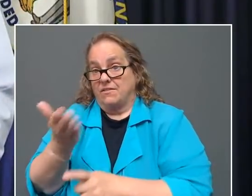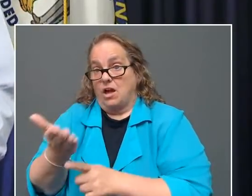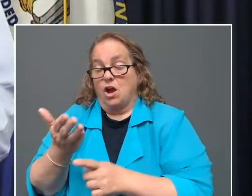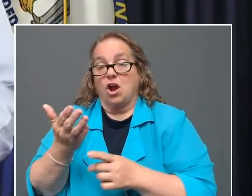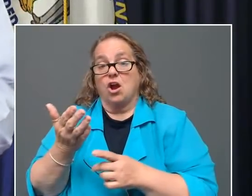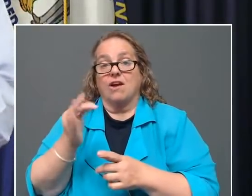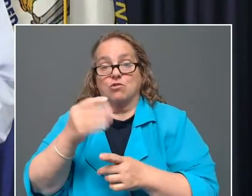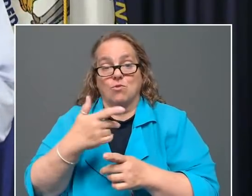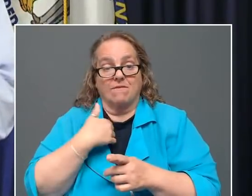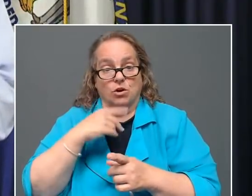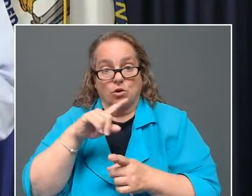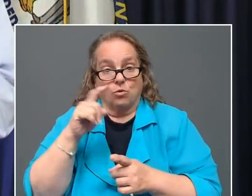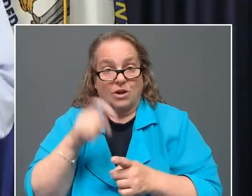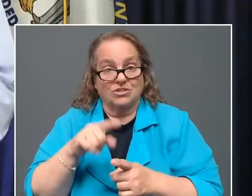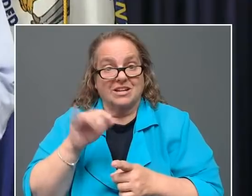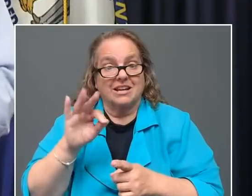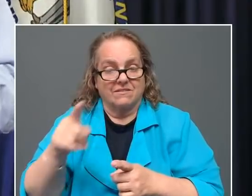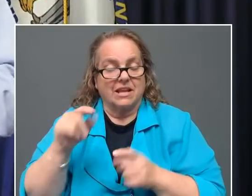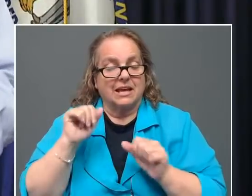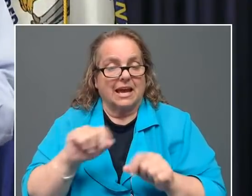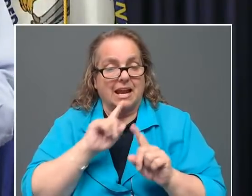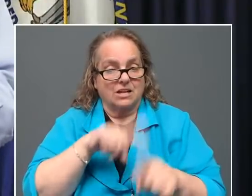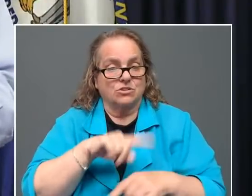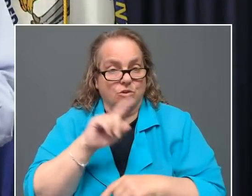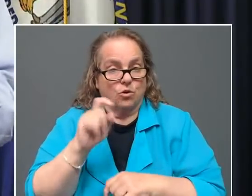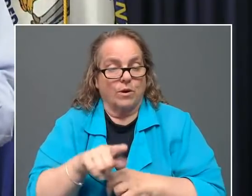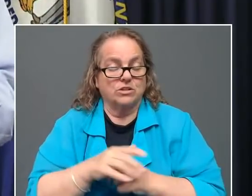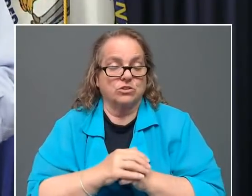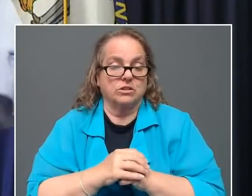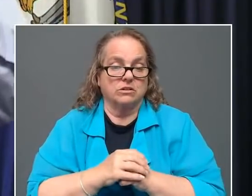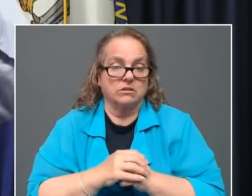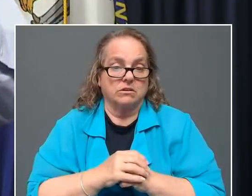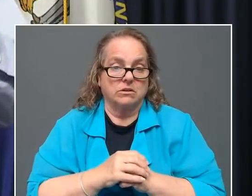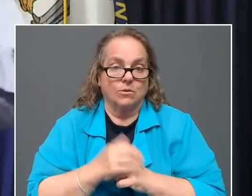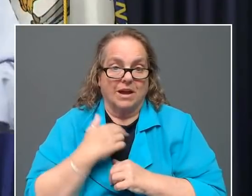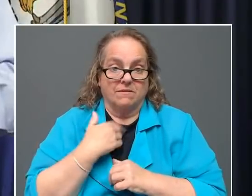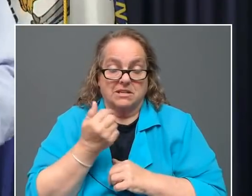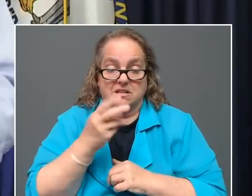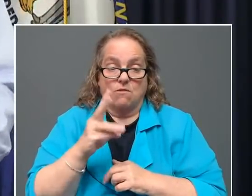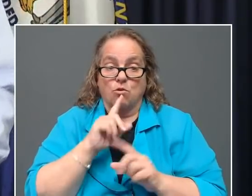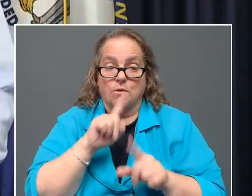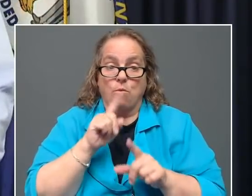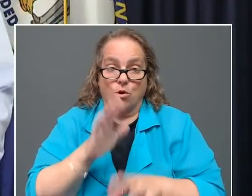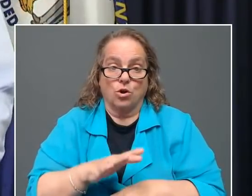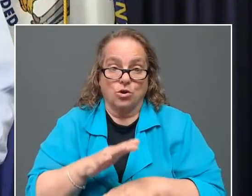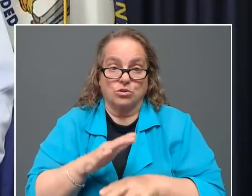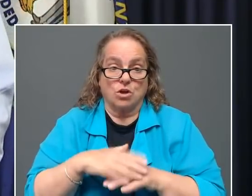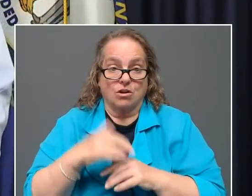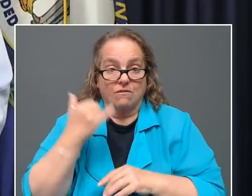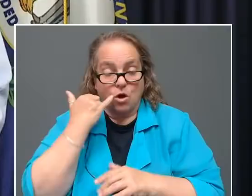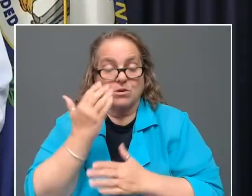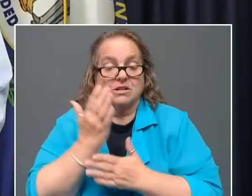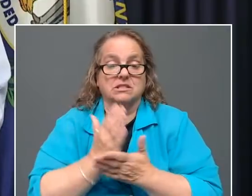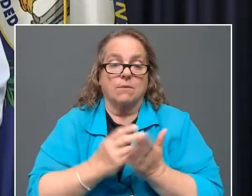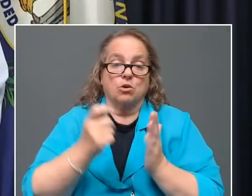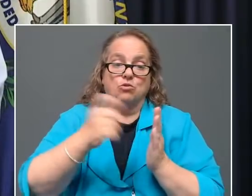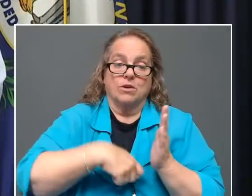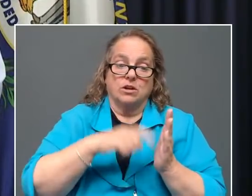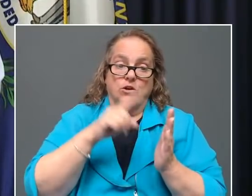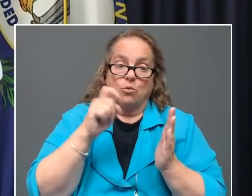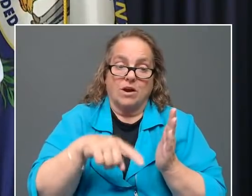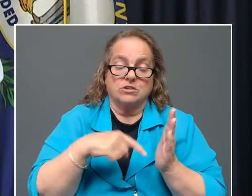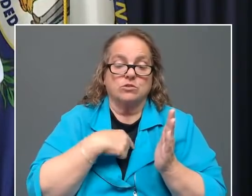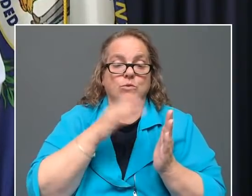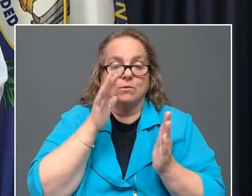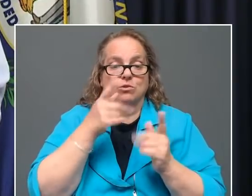the knowledge base to answer the question. Have a number of reporters on the line, have some written questions. We will try to go